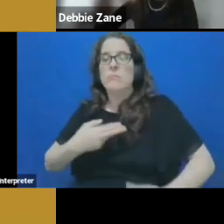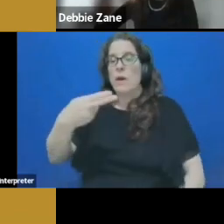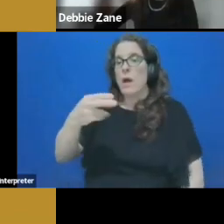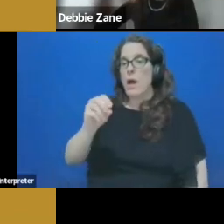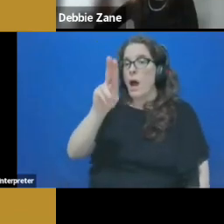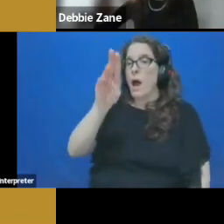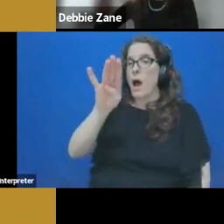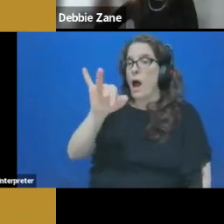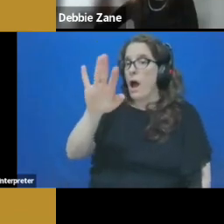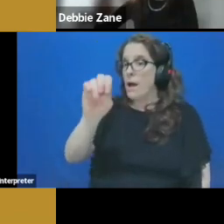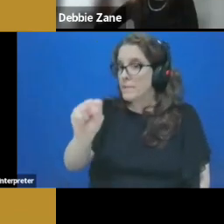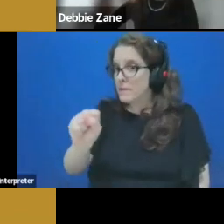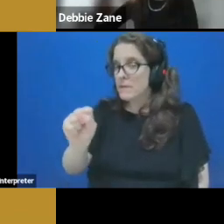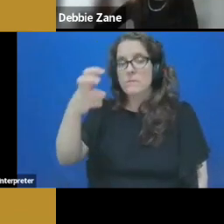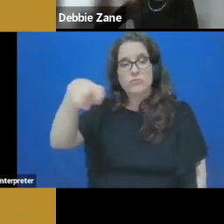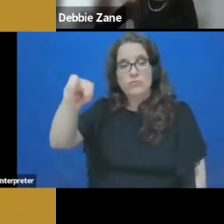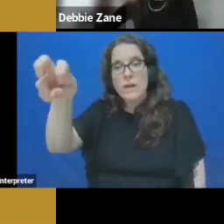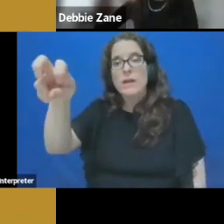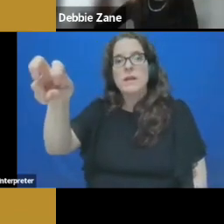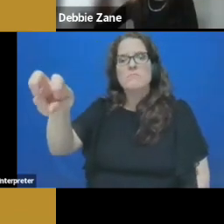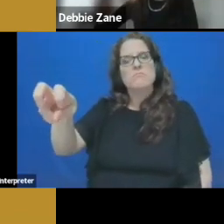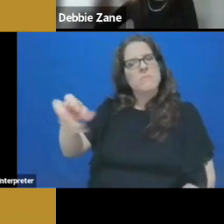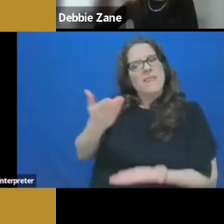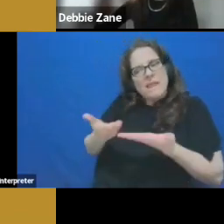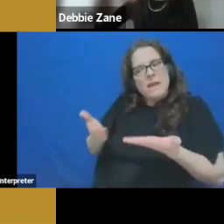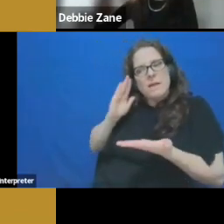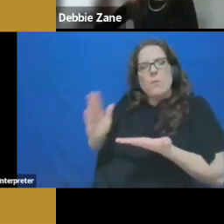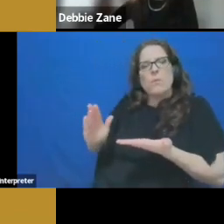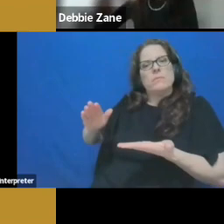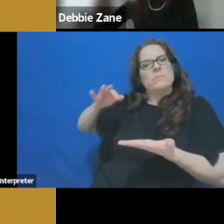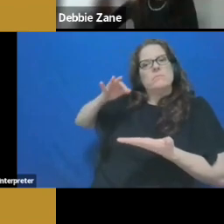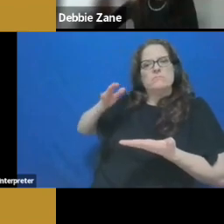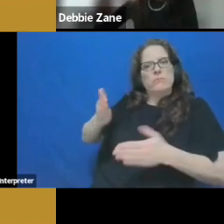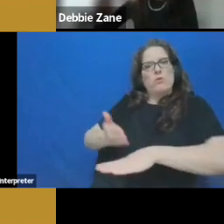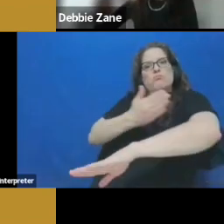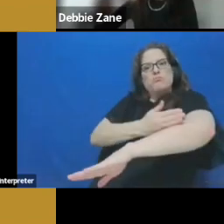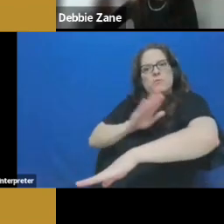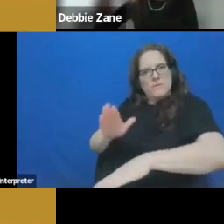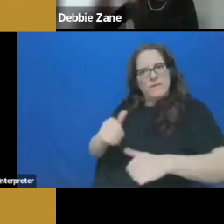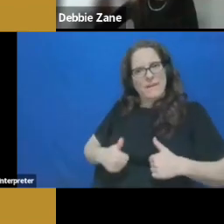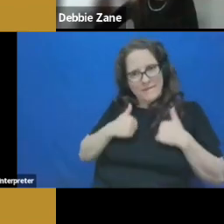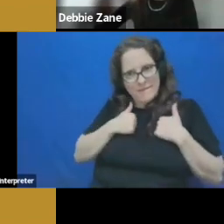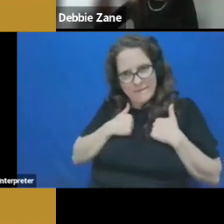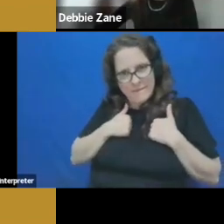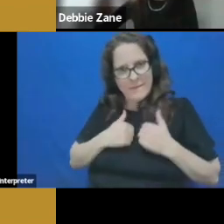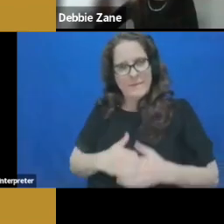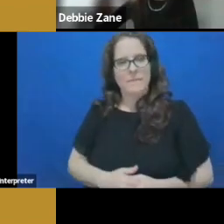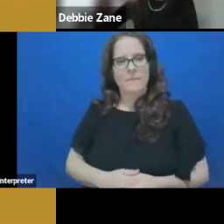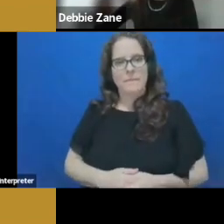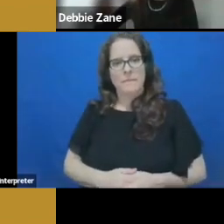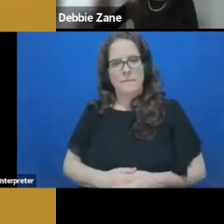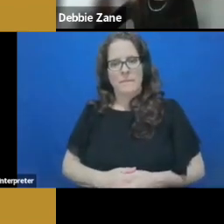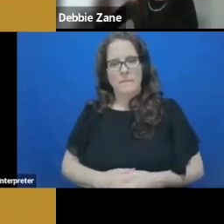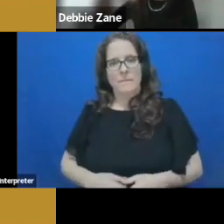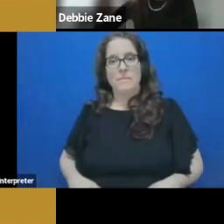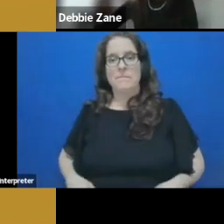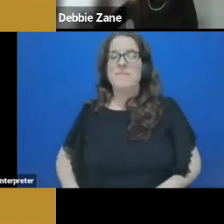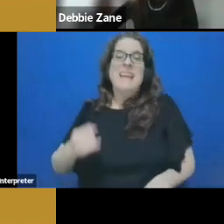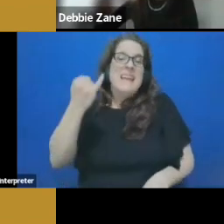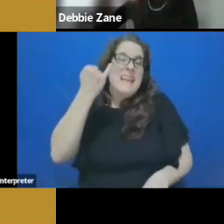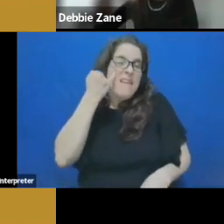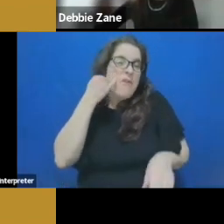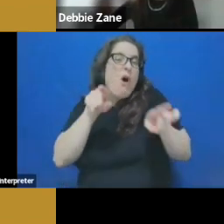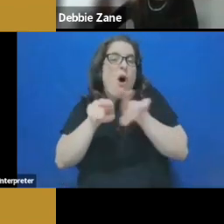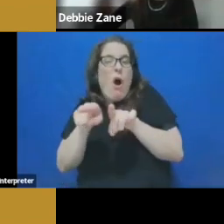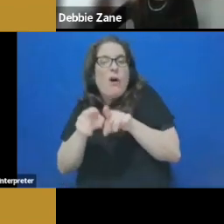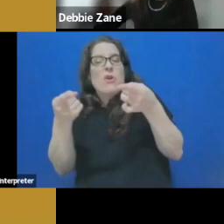trips, and other items to enhance the beneficiary's life. Some collateral benefit to a third party is acceptable, such